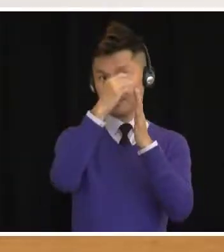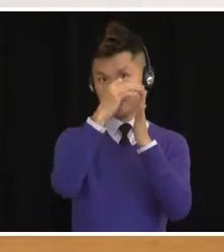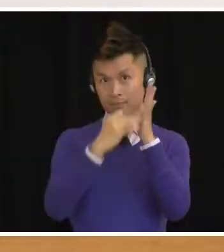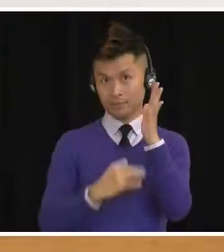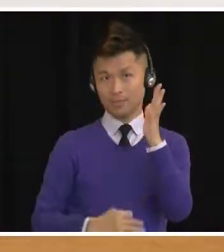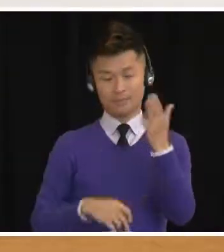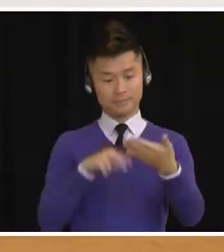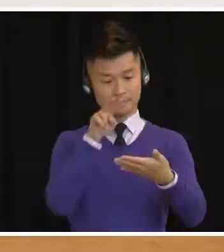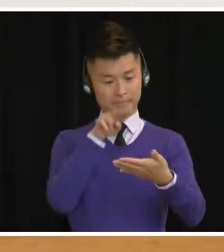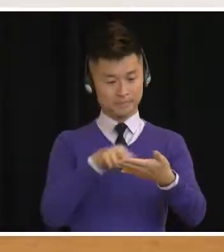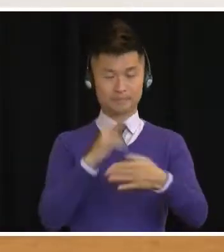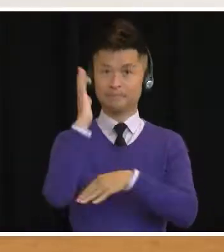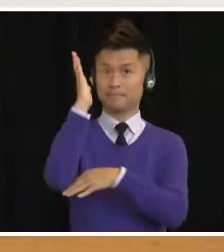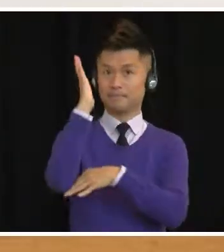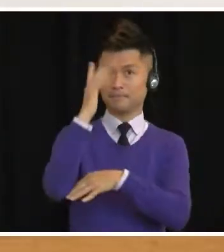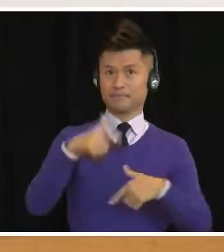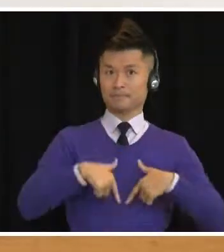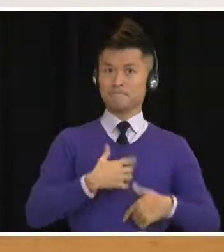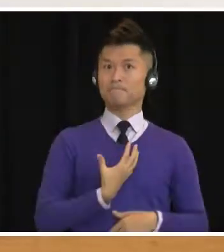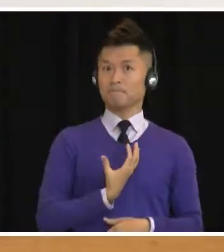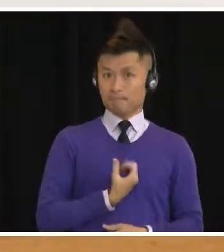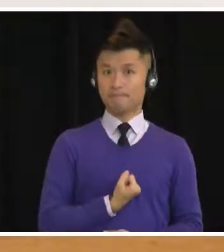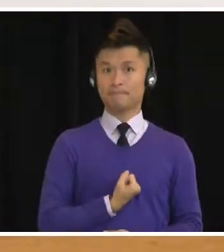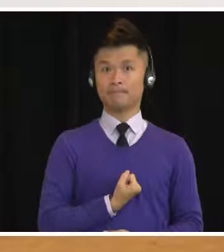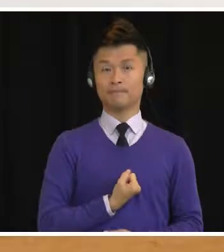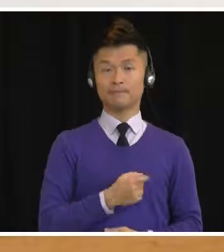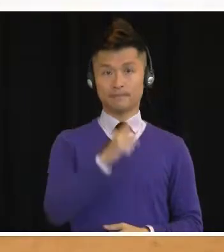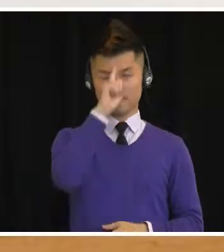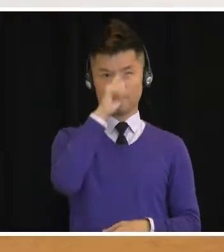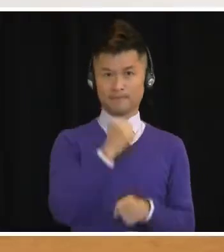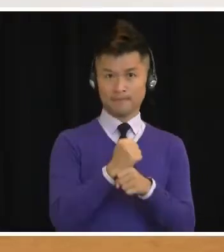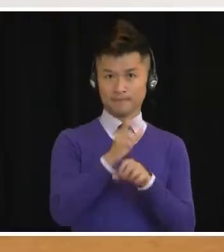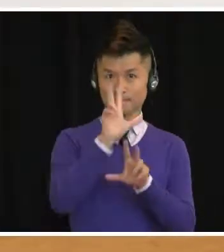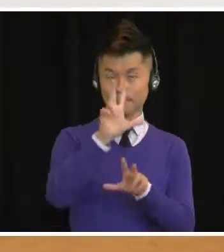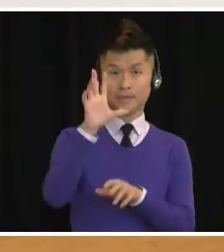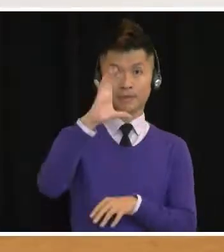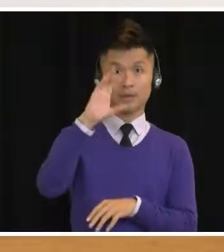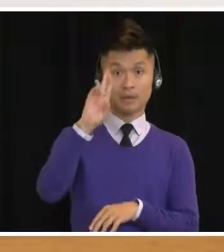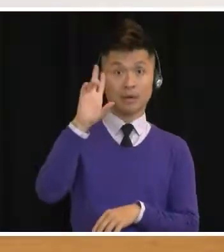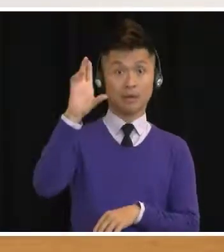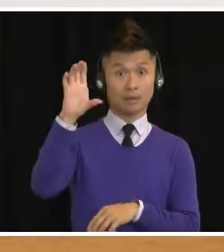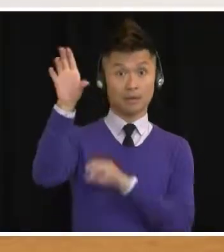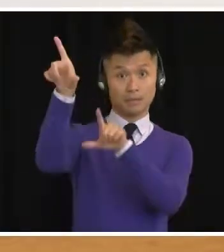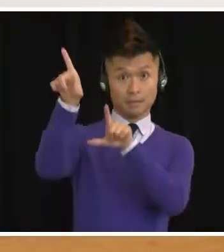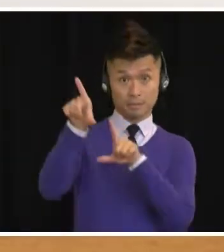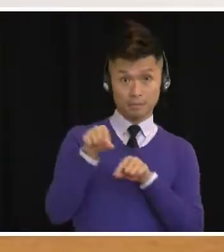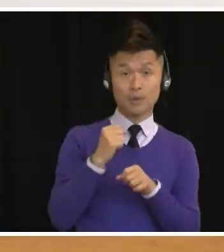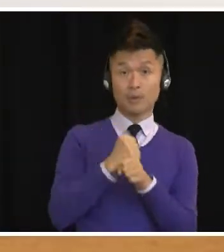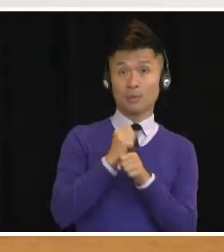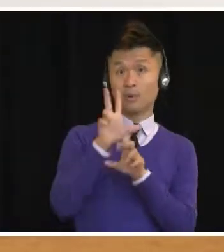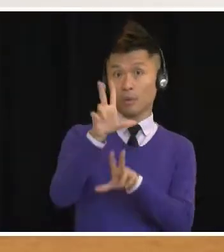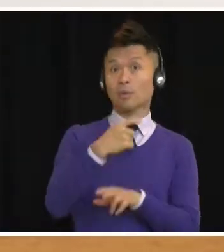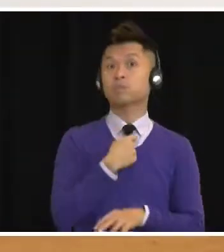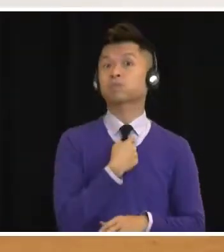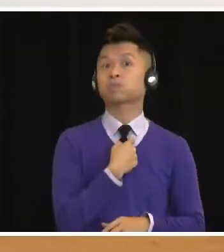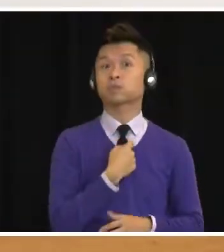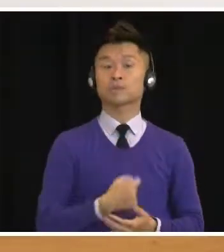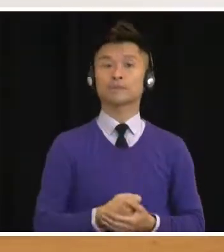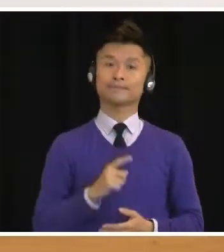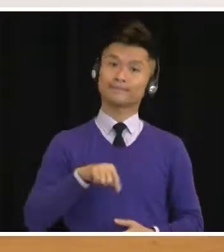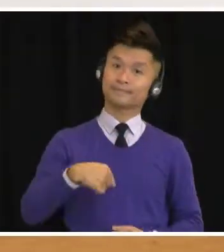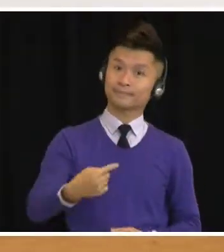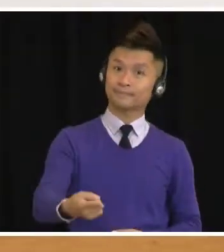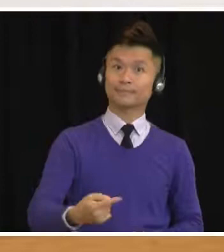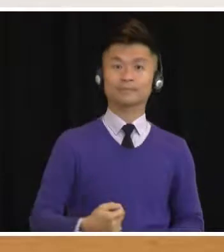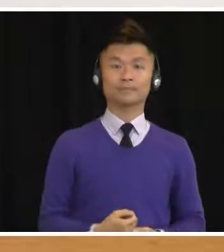implement the Convention on the Rights of the Child. Now, I have few questions with regard to the